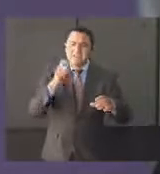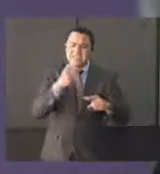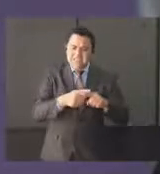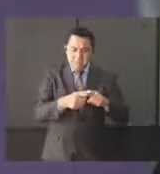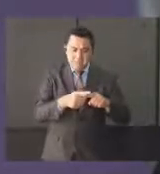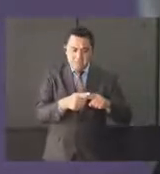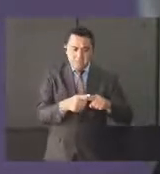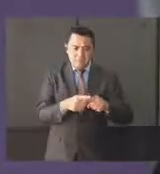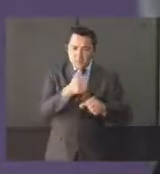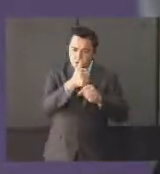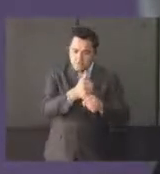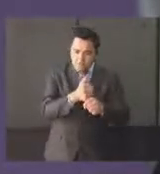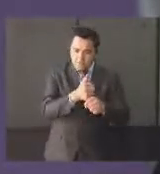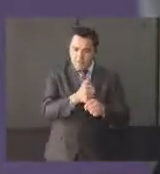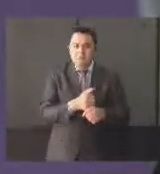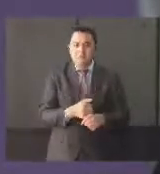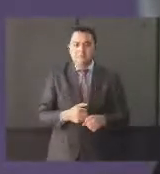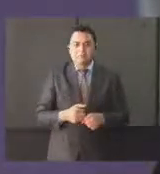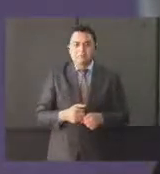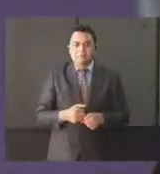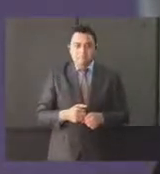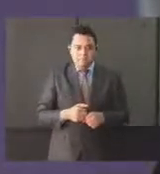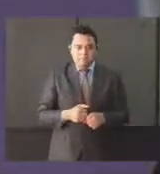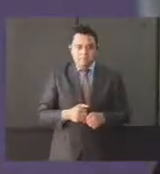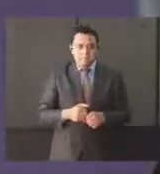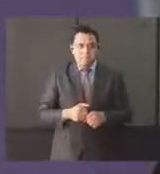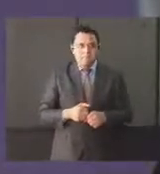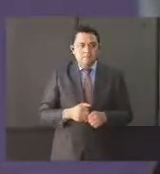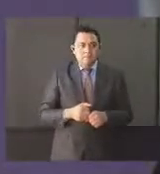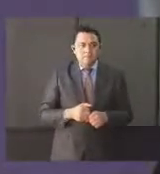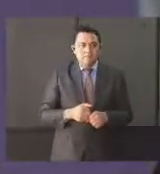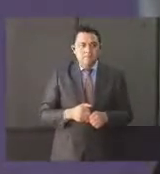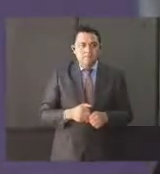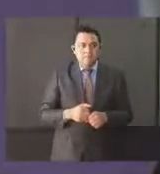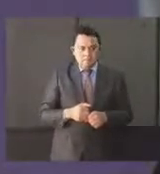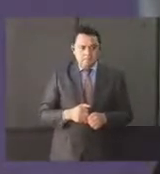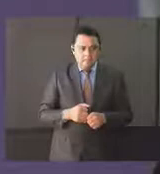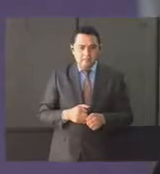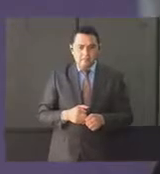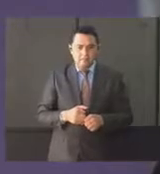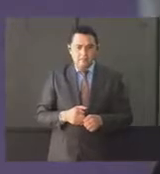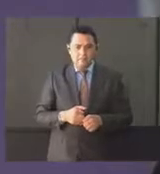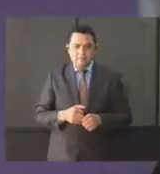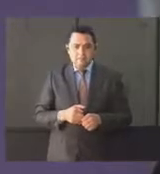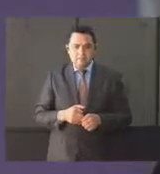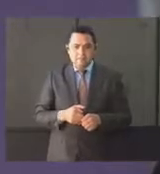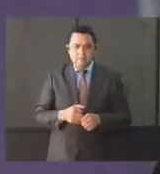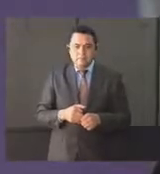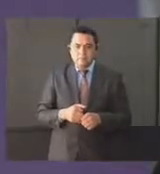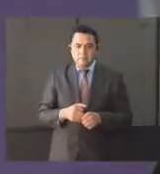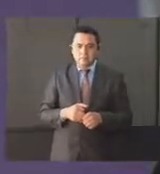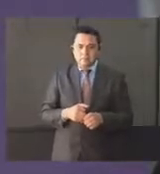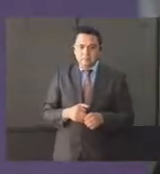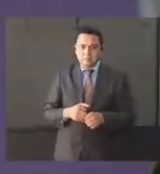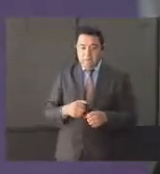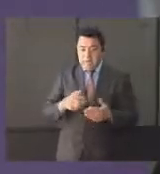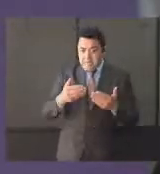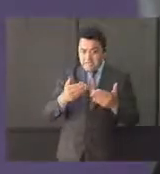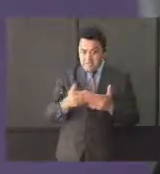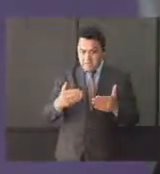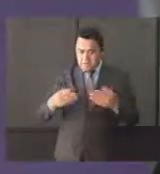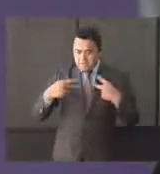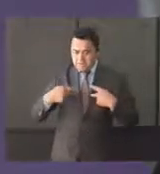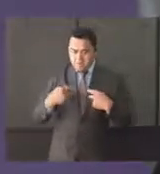vulnerable population or underprivileged people of this large group of migrants,